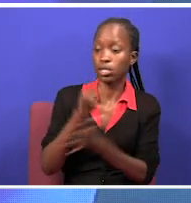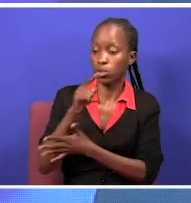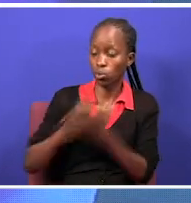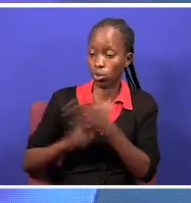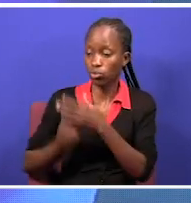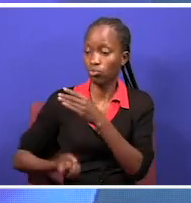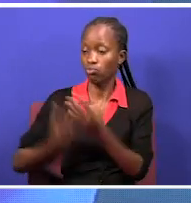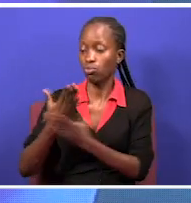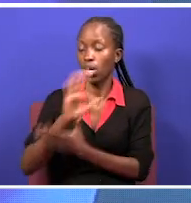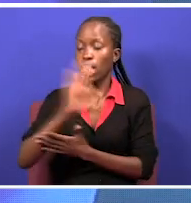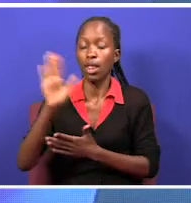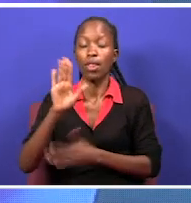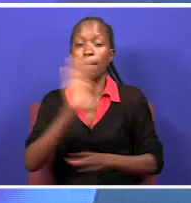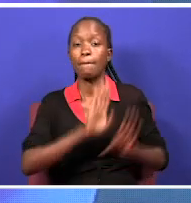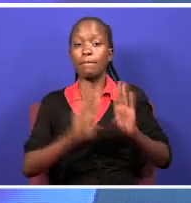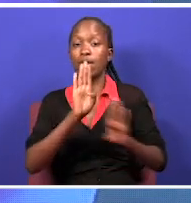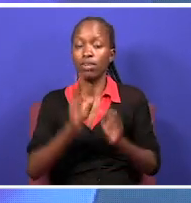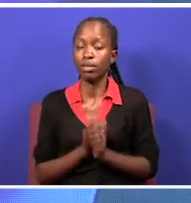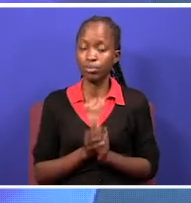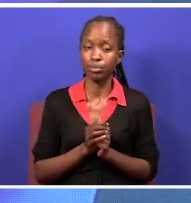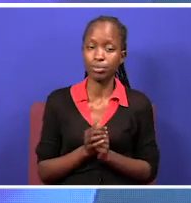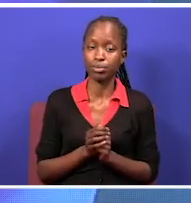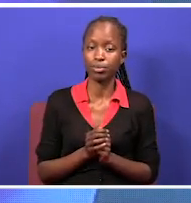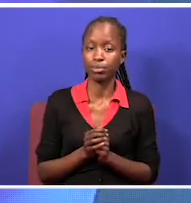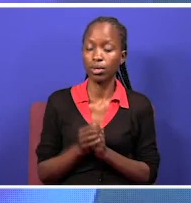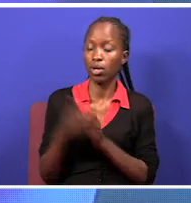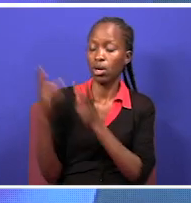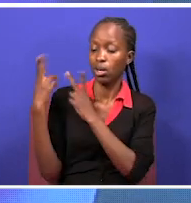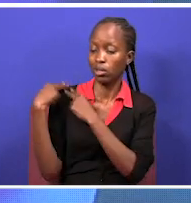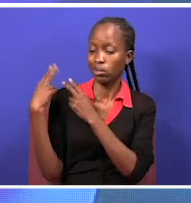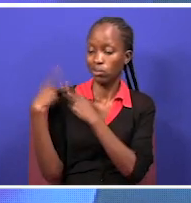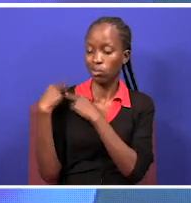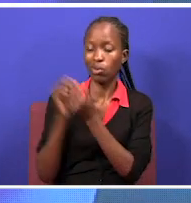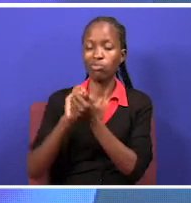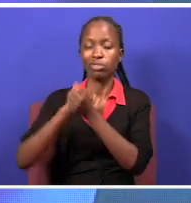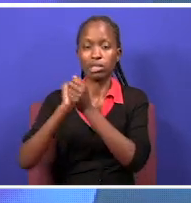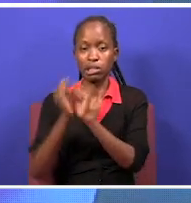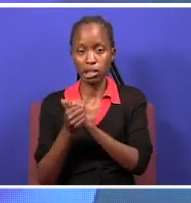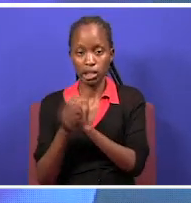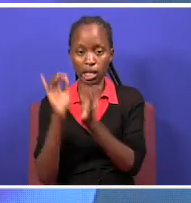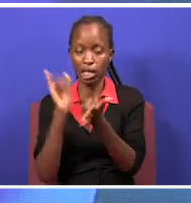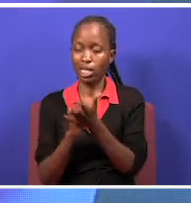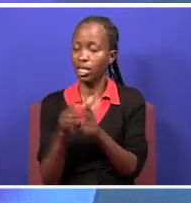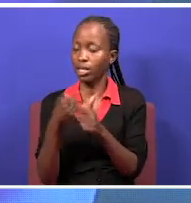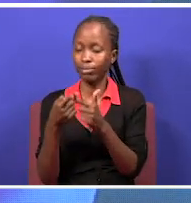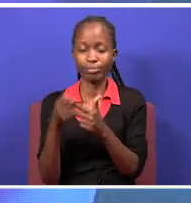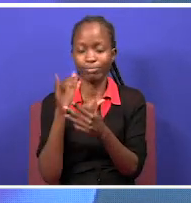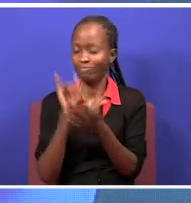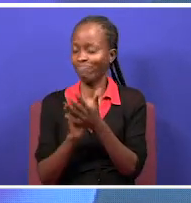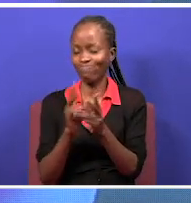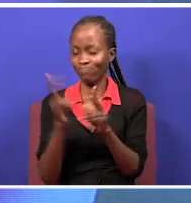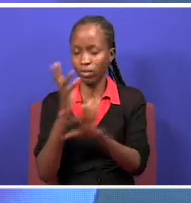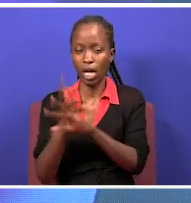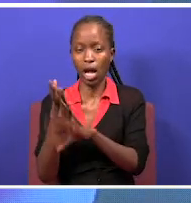their personality. The task of undoing that is a story of another day, because